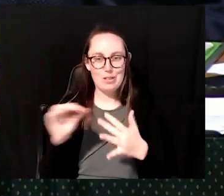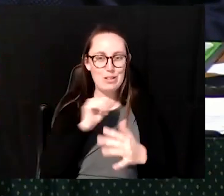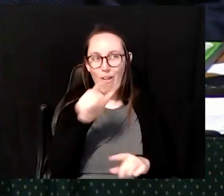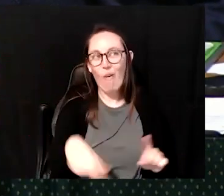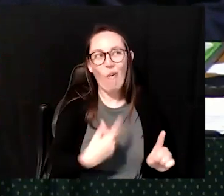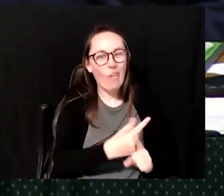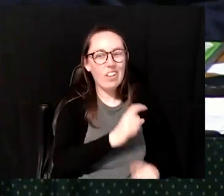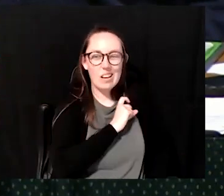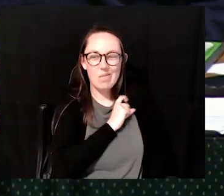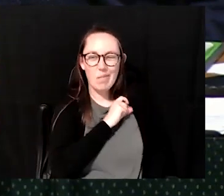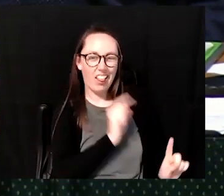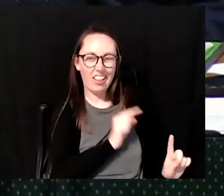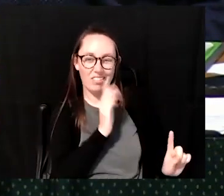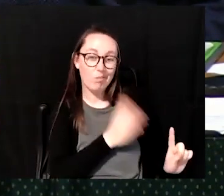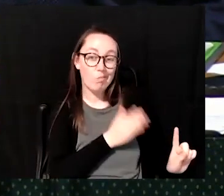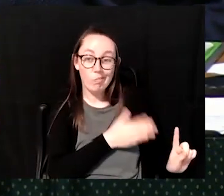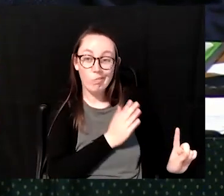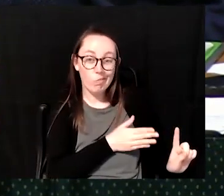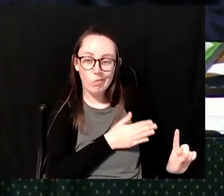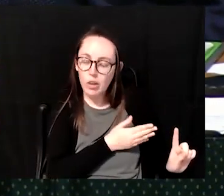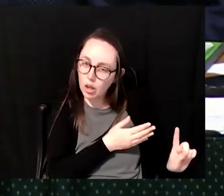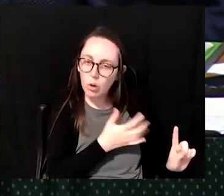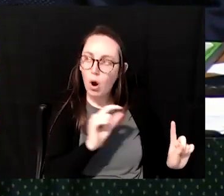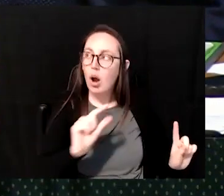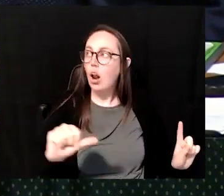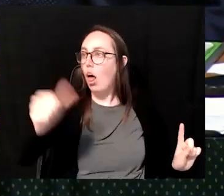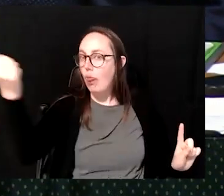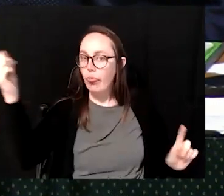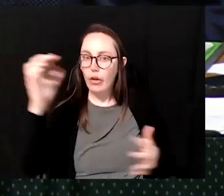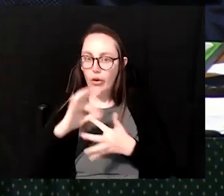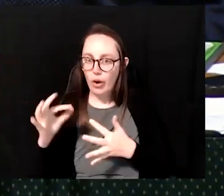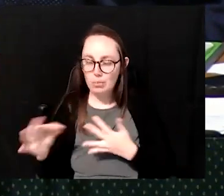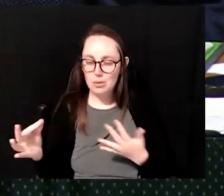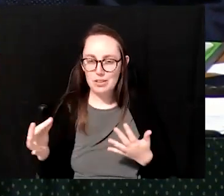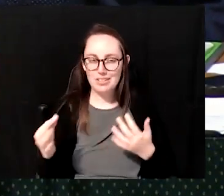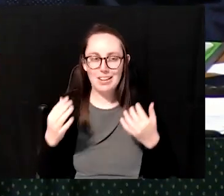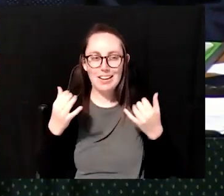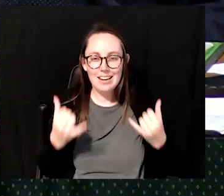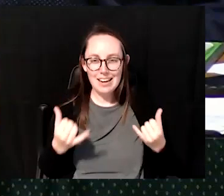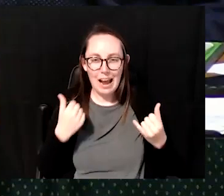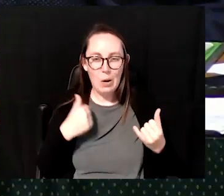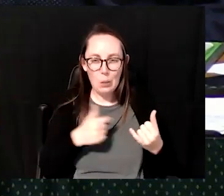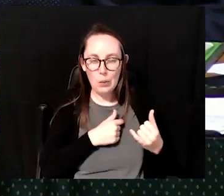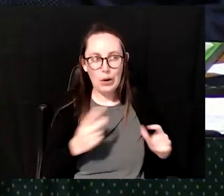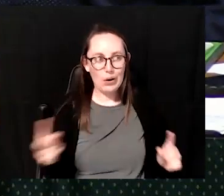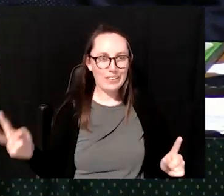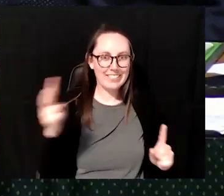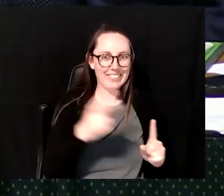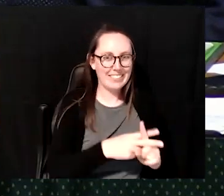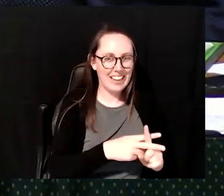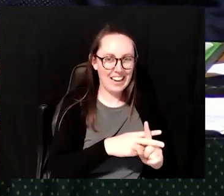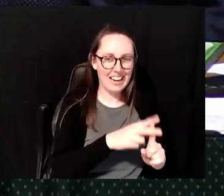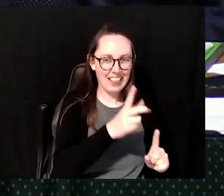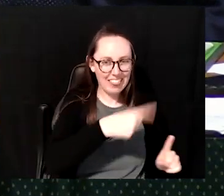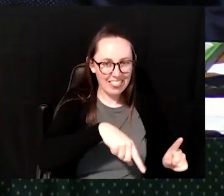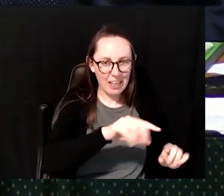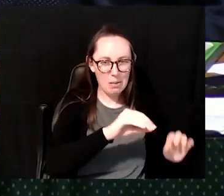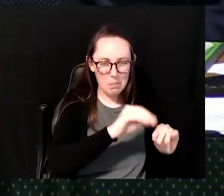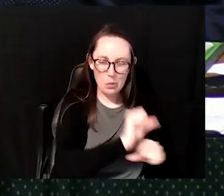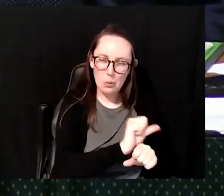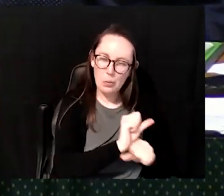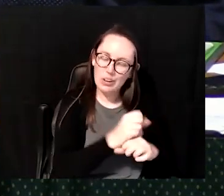increased Community safety and I just want to read one of the nine key findings from the community safety